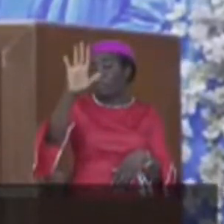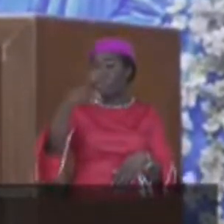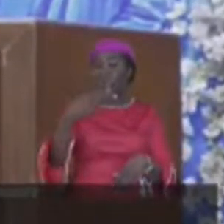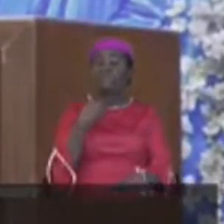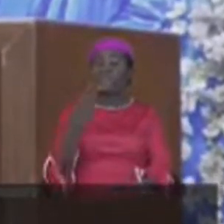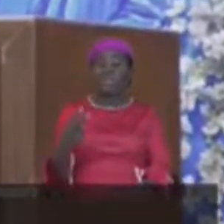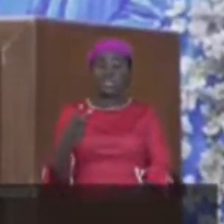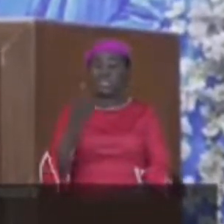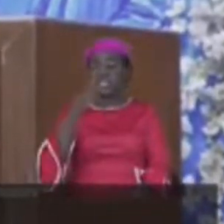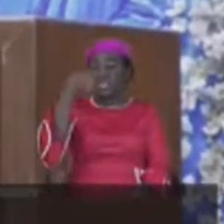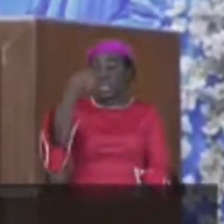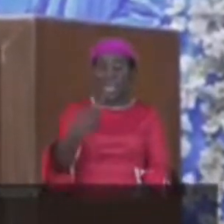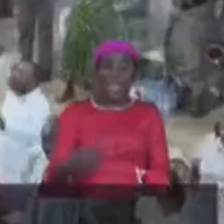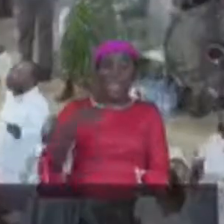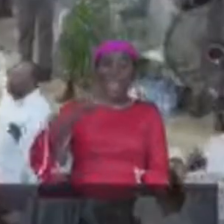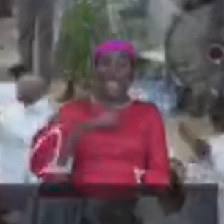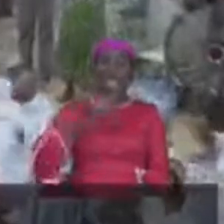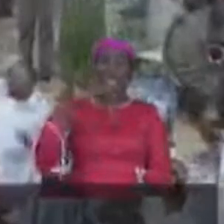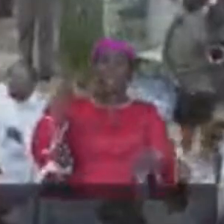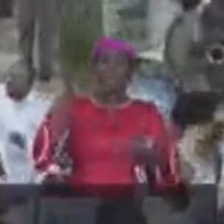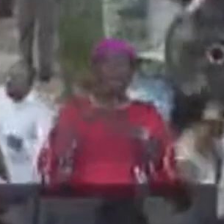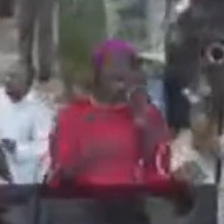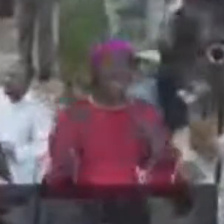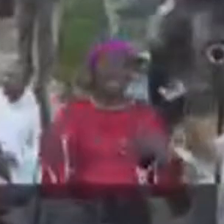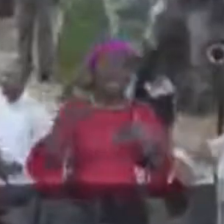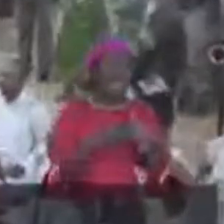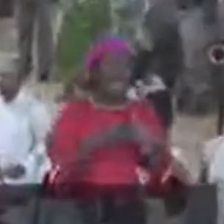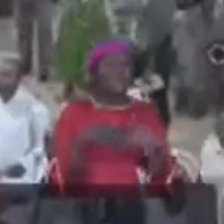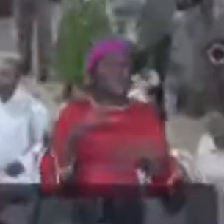I fire back